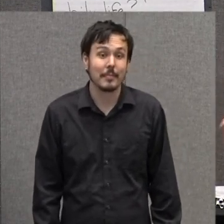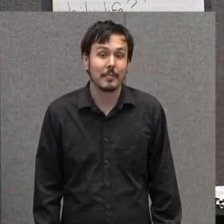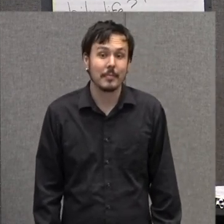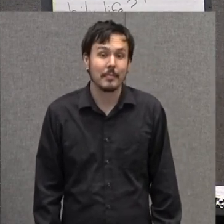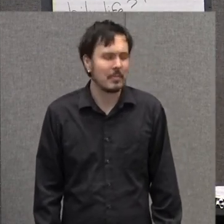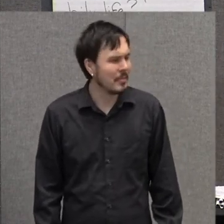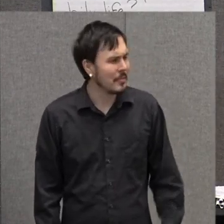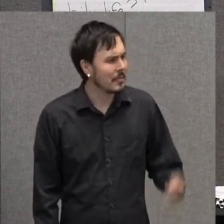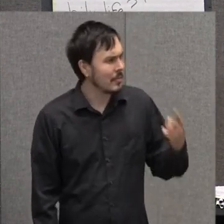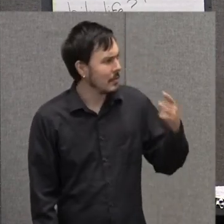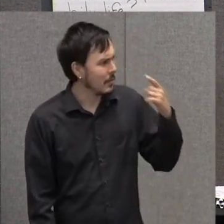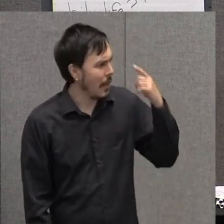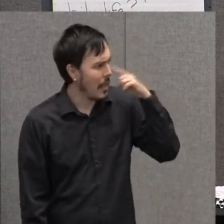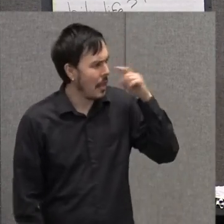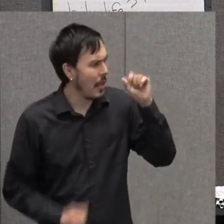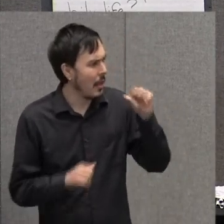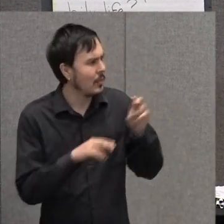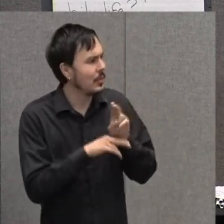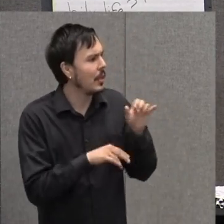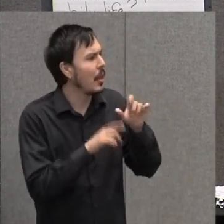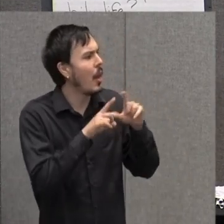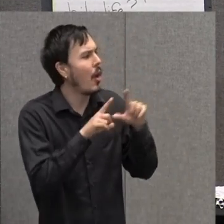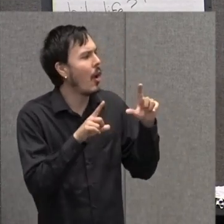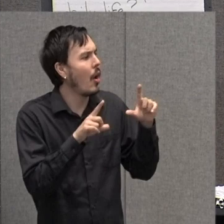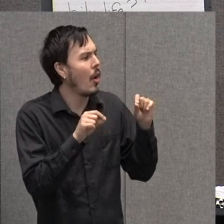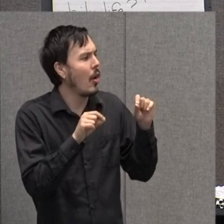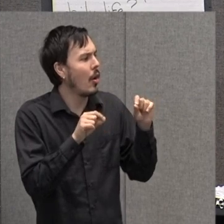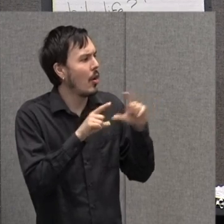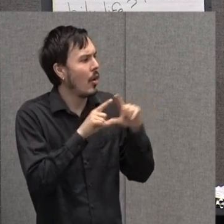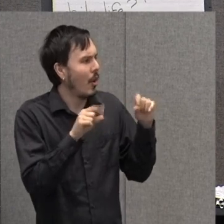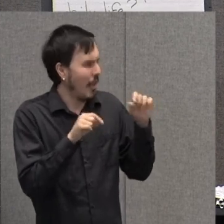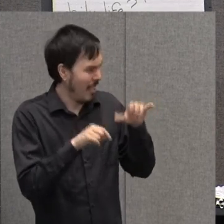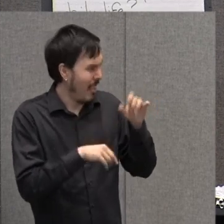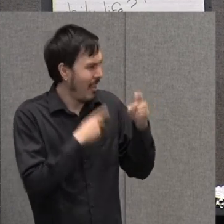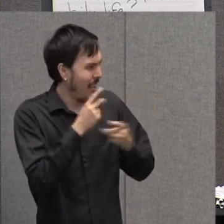Do you think I could use something like a card, like that kind of paper?